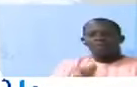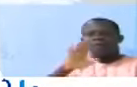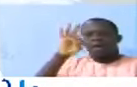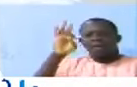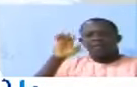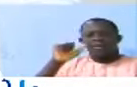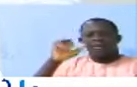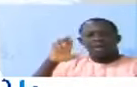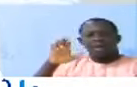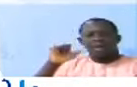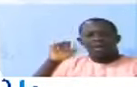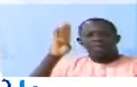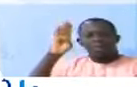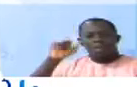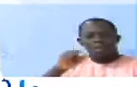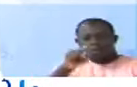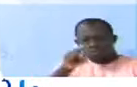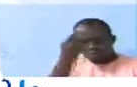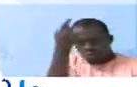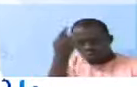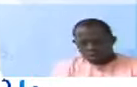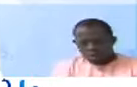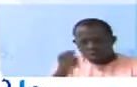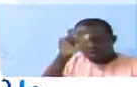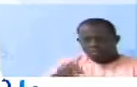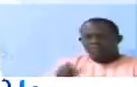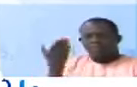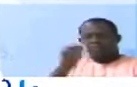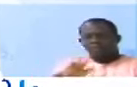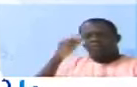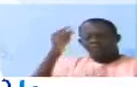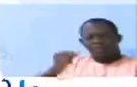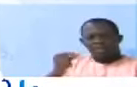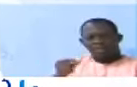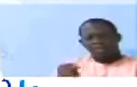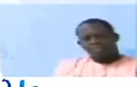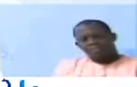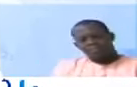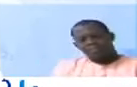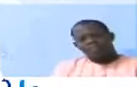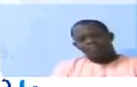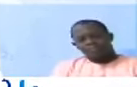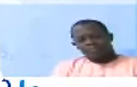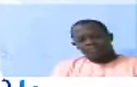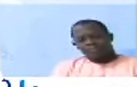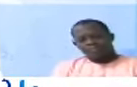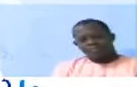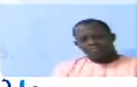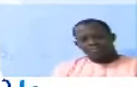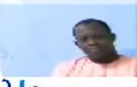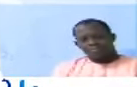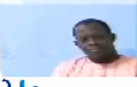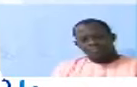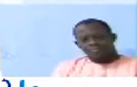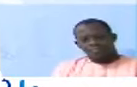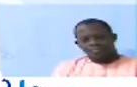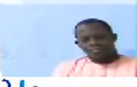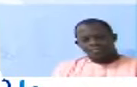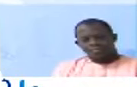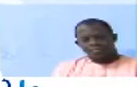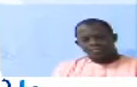join the demonstration? Ita damala kita moti bang membota Faraba kana kafu nyimbalamba ya mol kona bang.